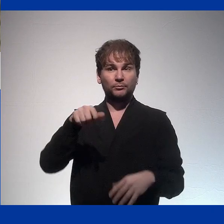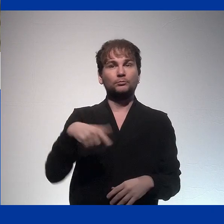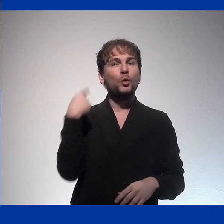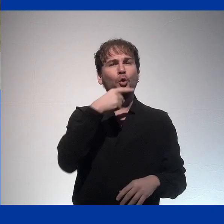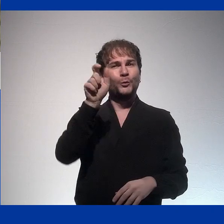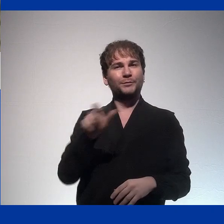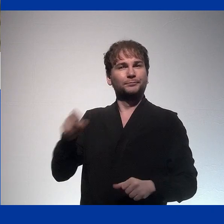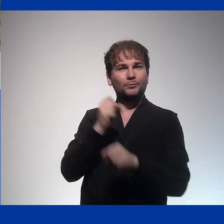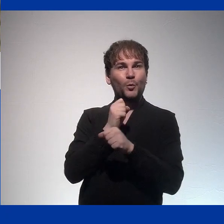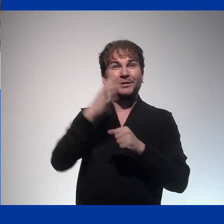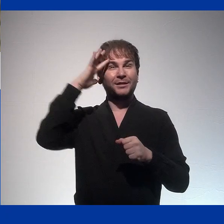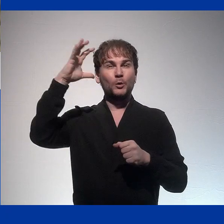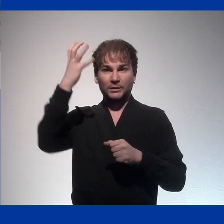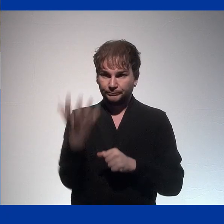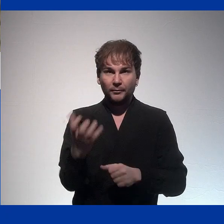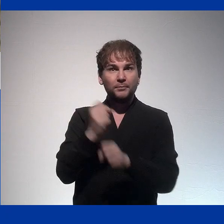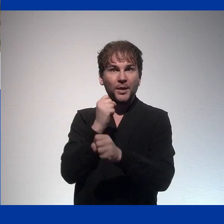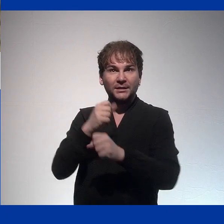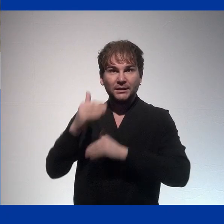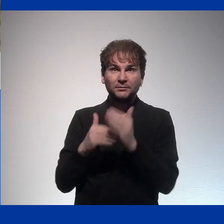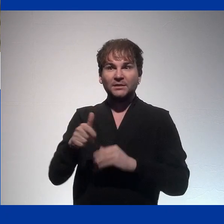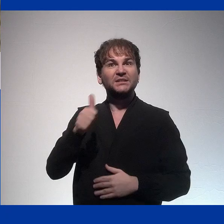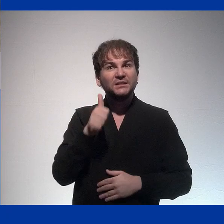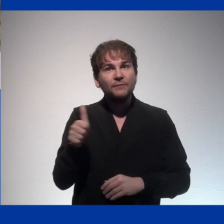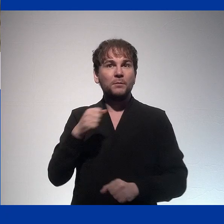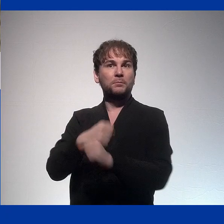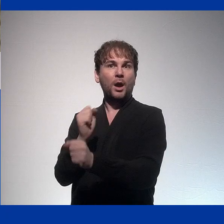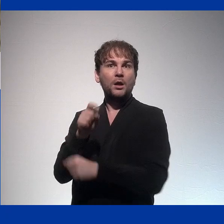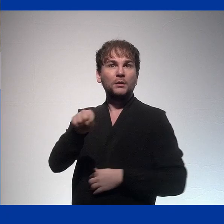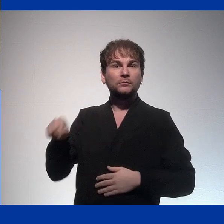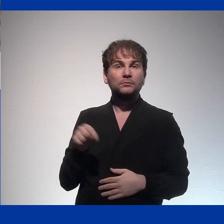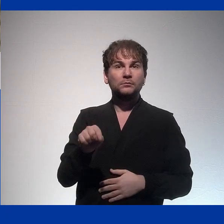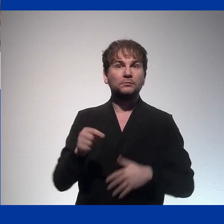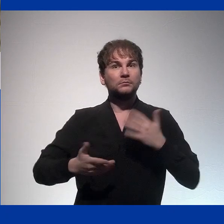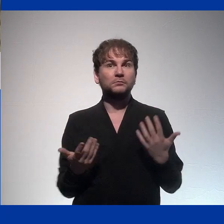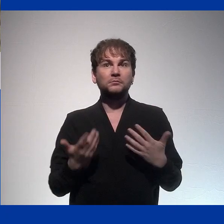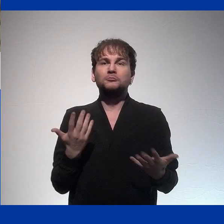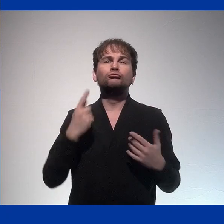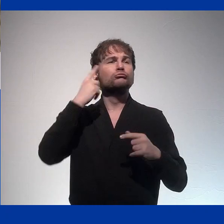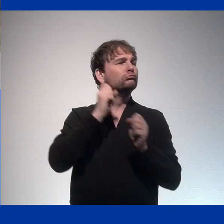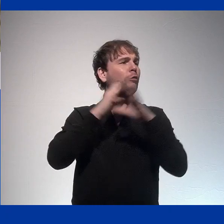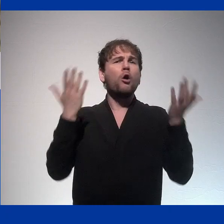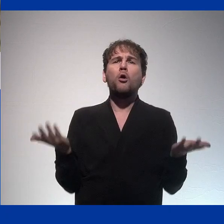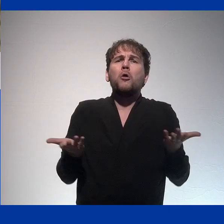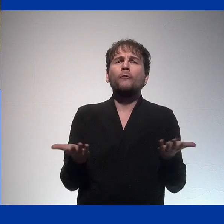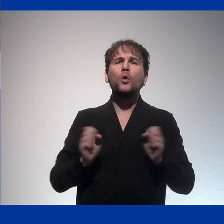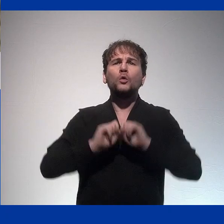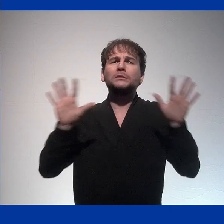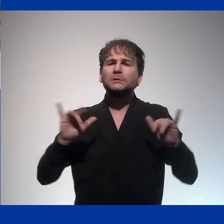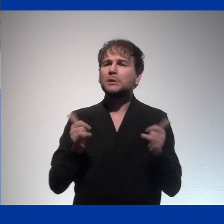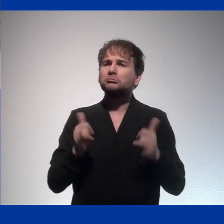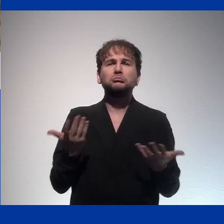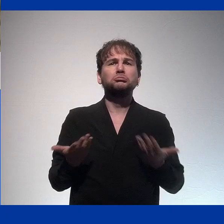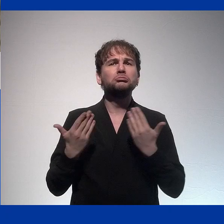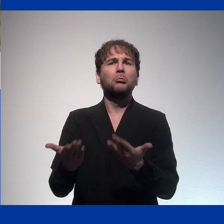really excited and passionate about it, because if we want to build the common narrative that was